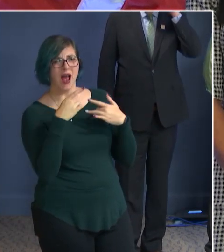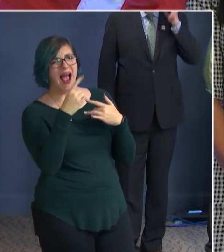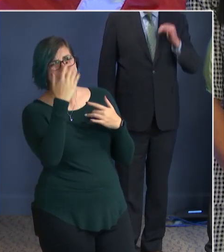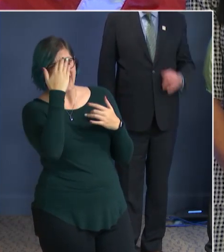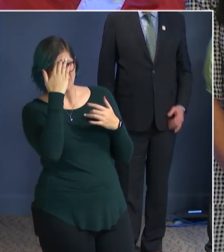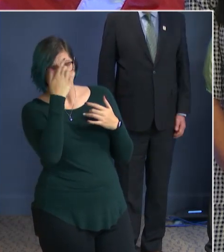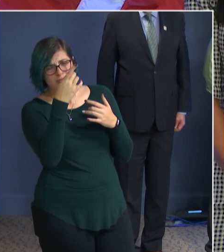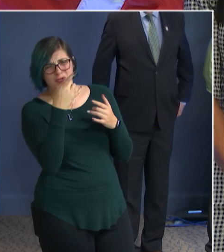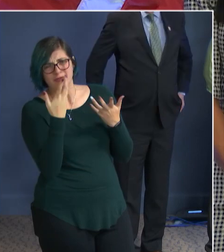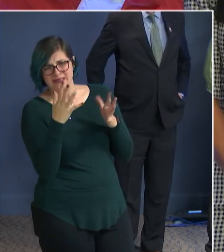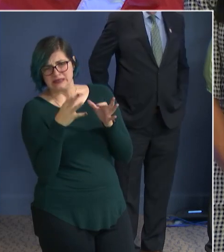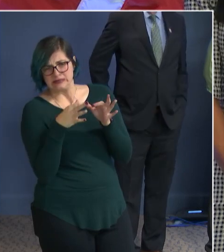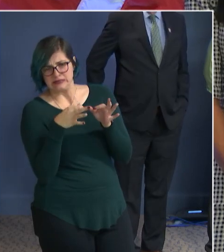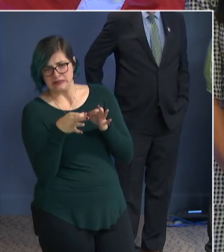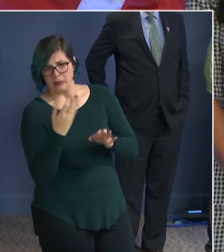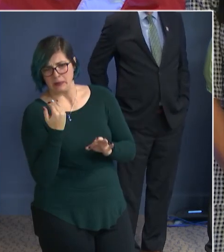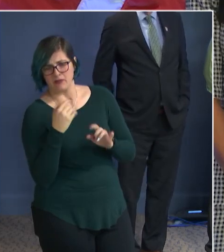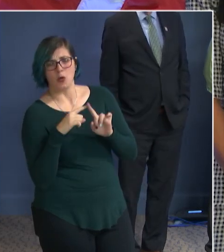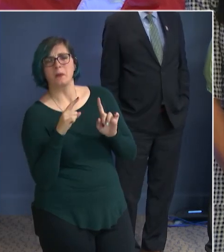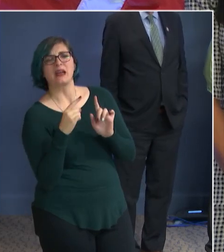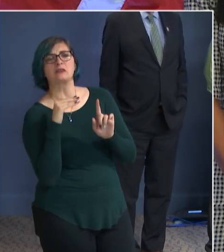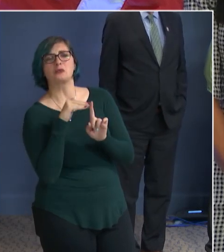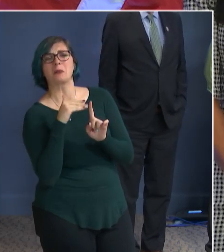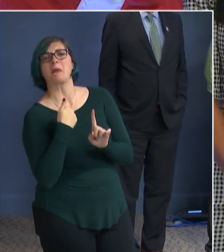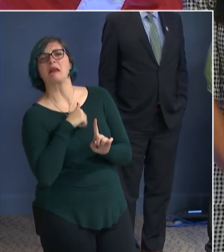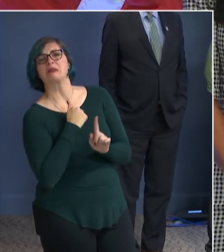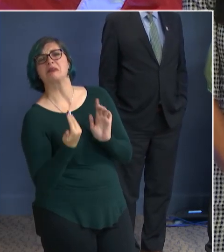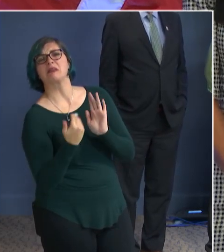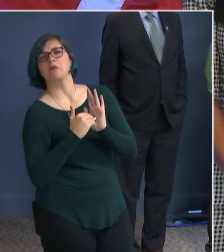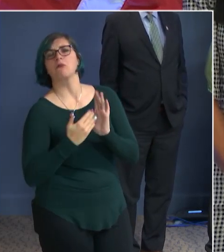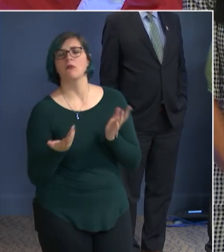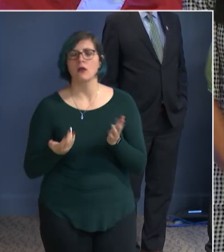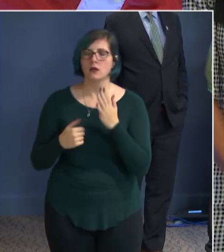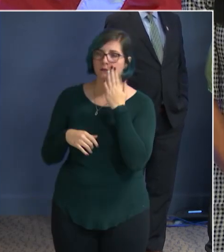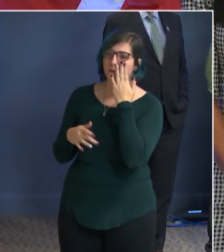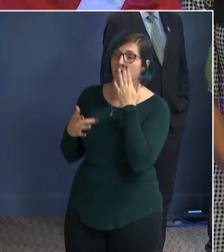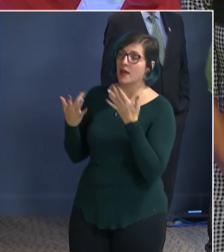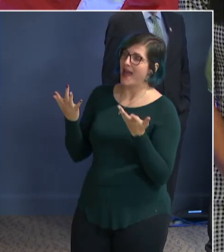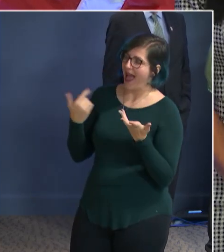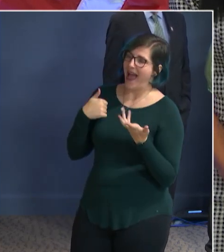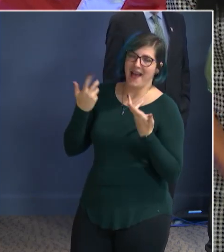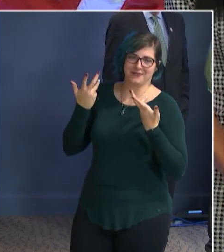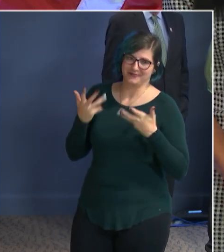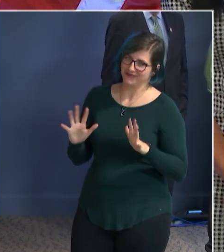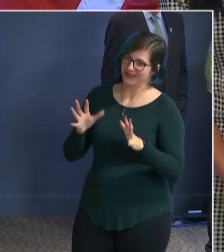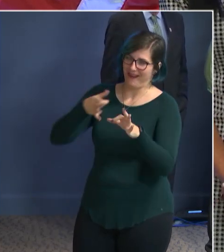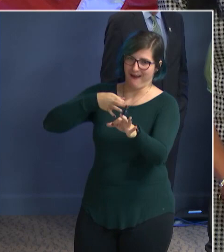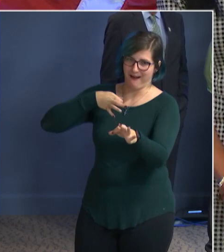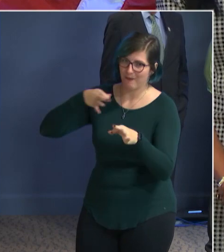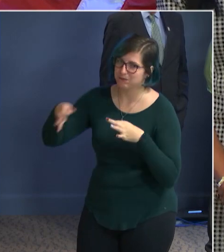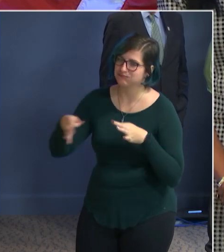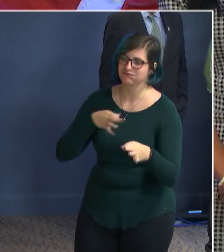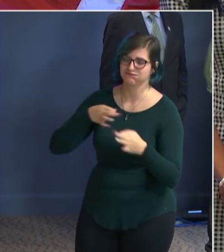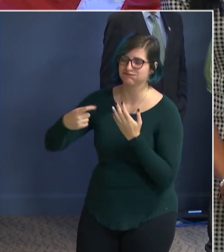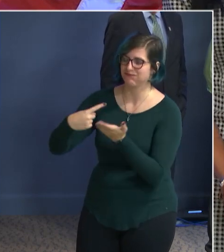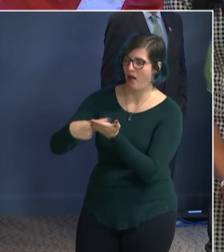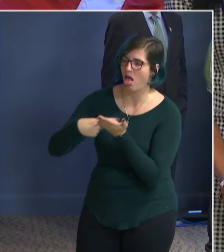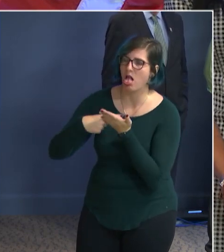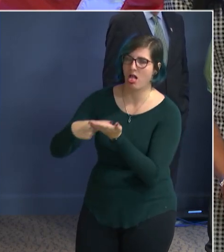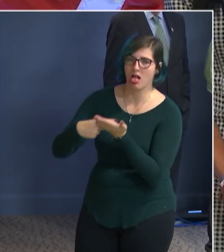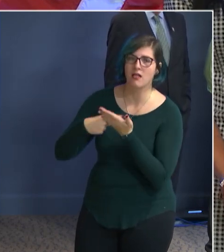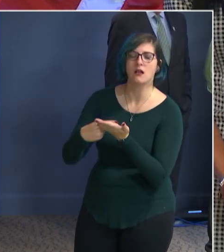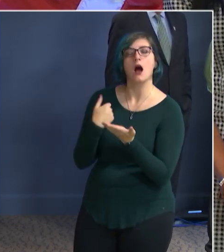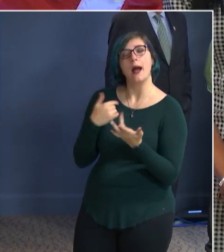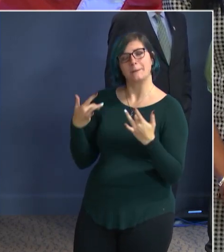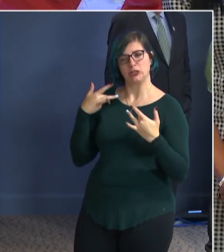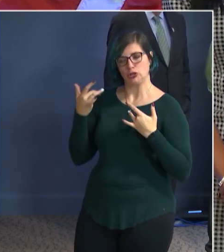remind us again what your concerns are? I mean, they are well discussed, and I am concerned that any